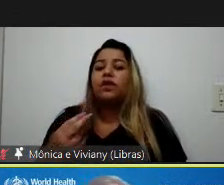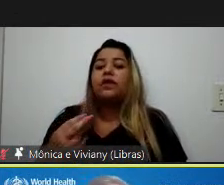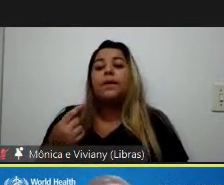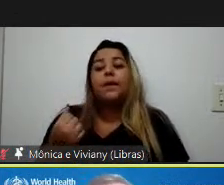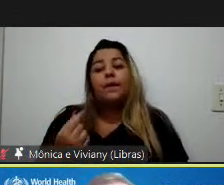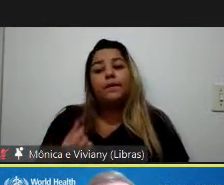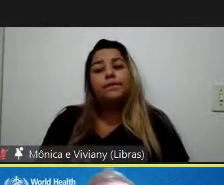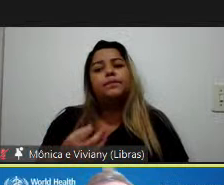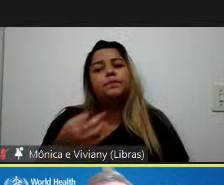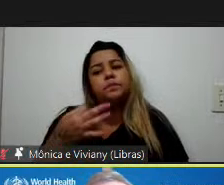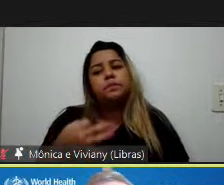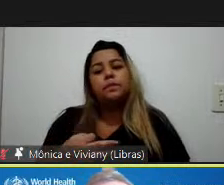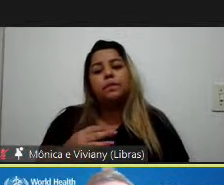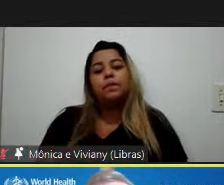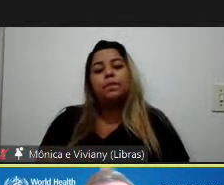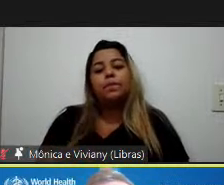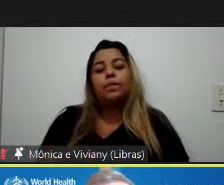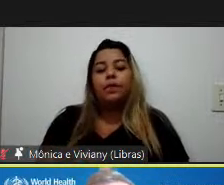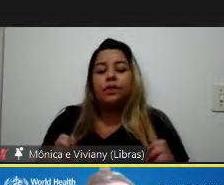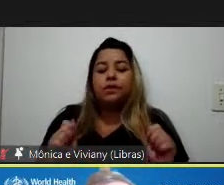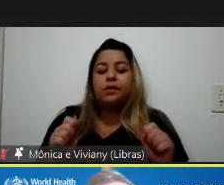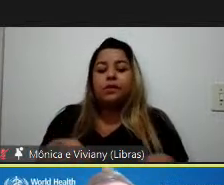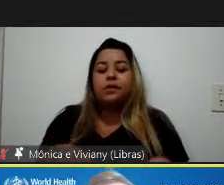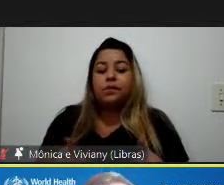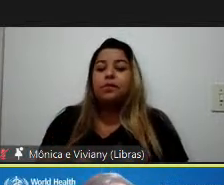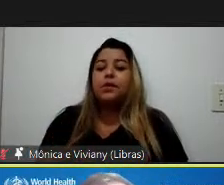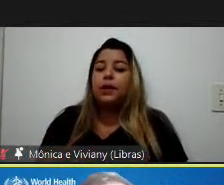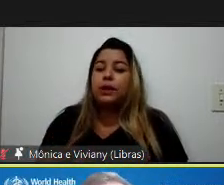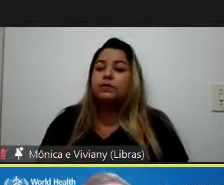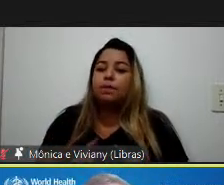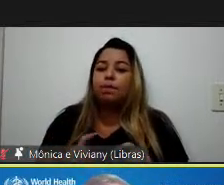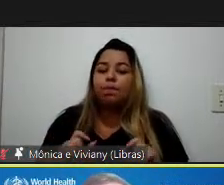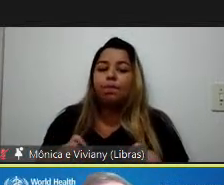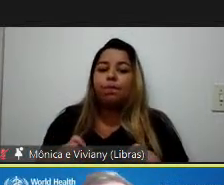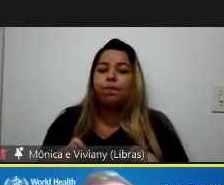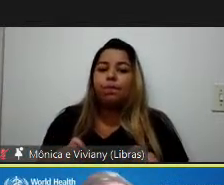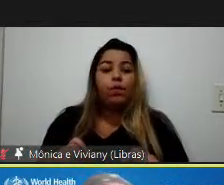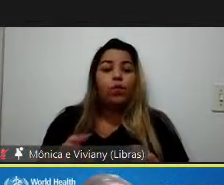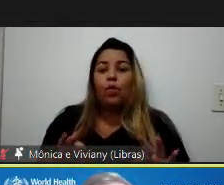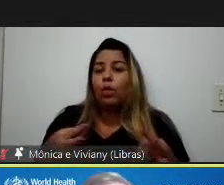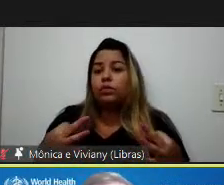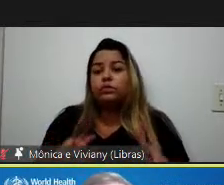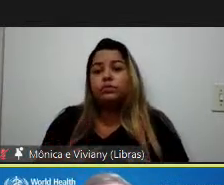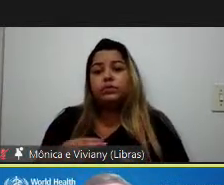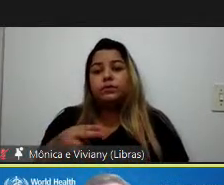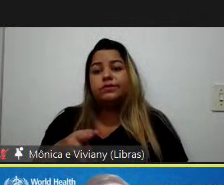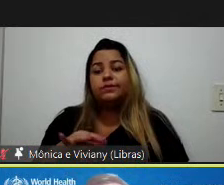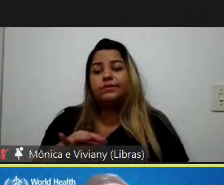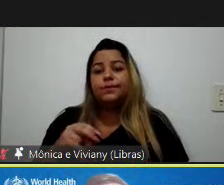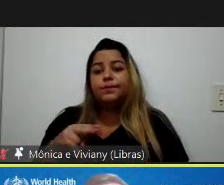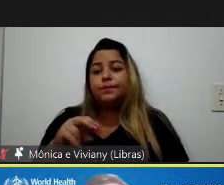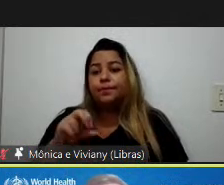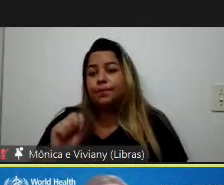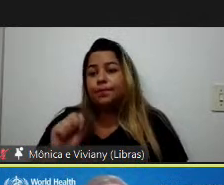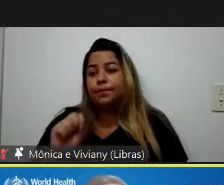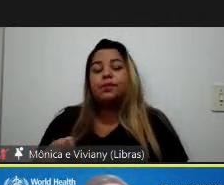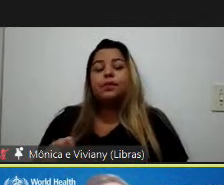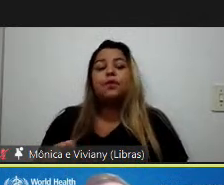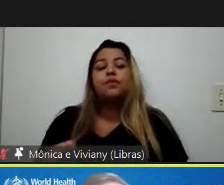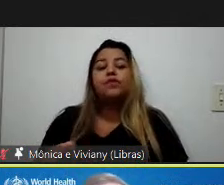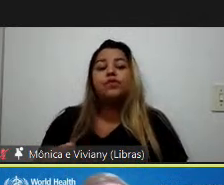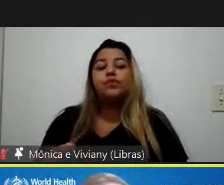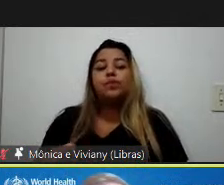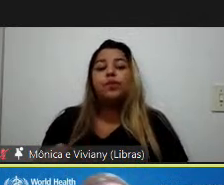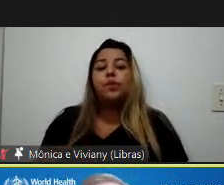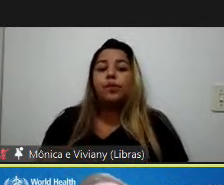supplies. We need to have nutrition products included in the list of essential medicines, but also